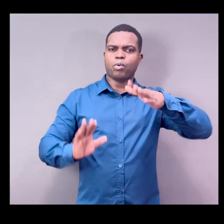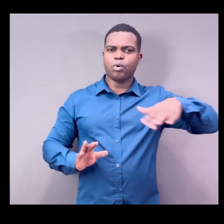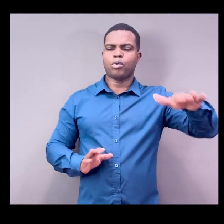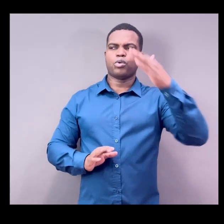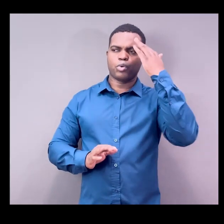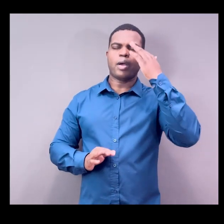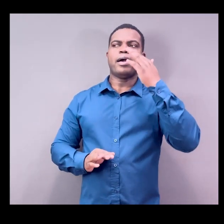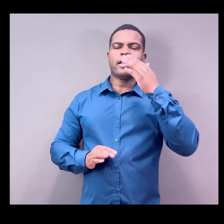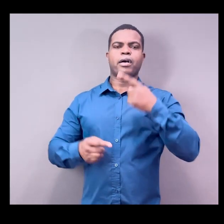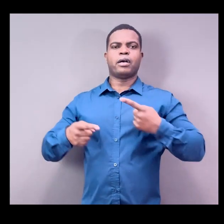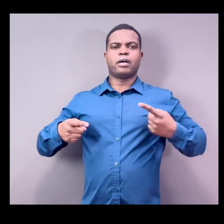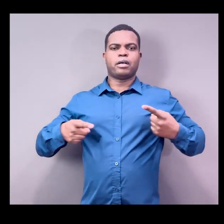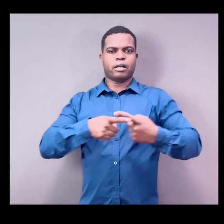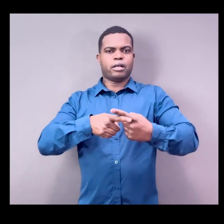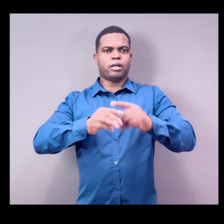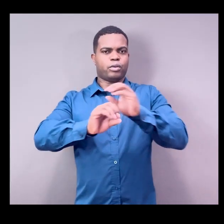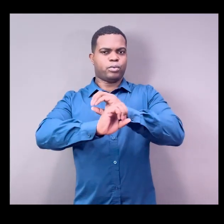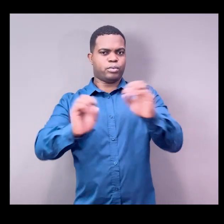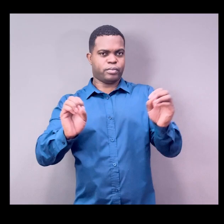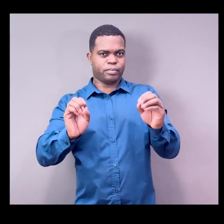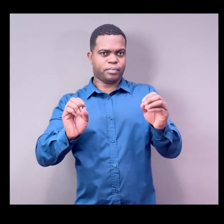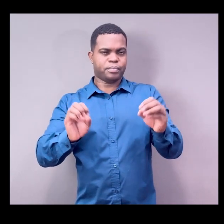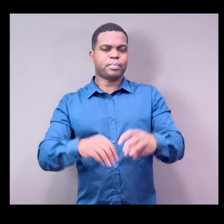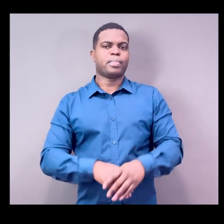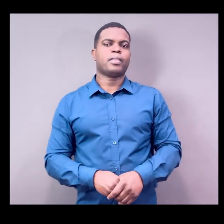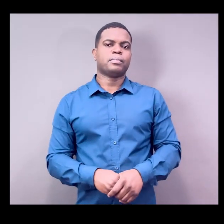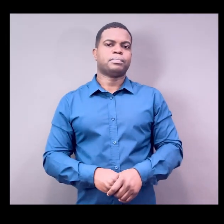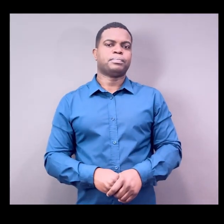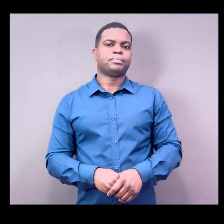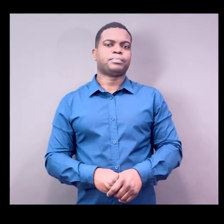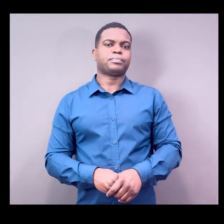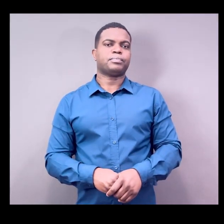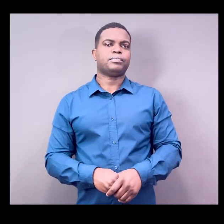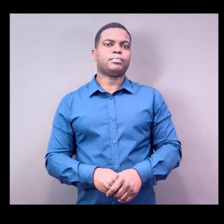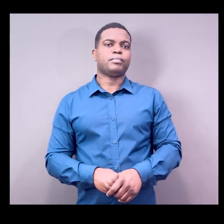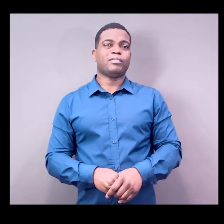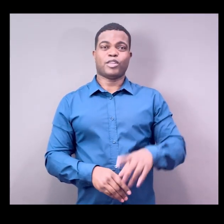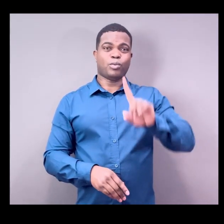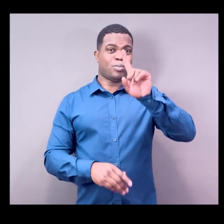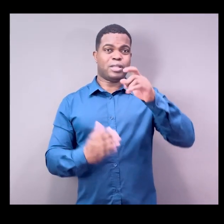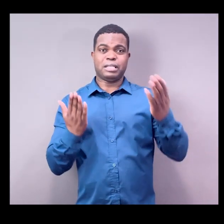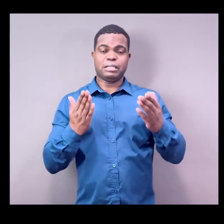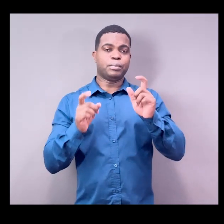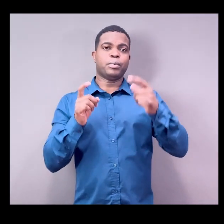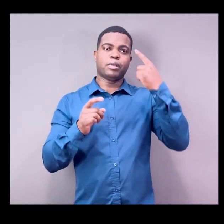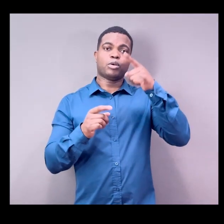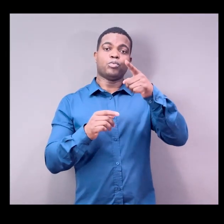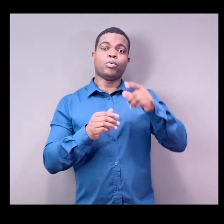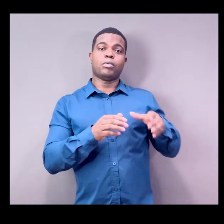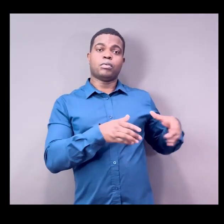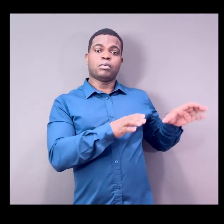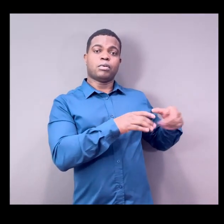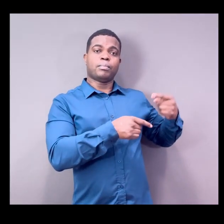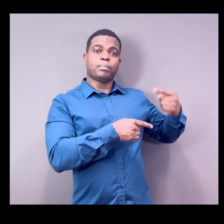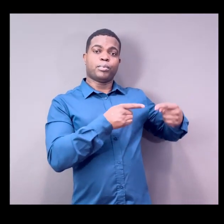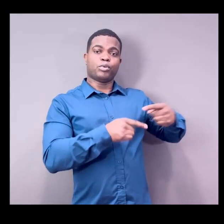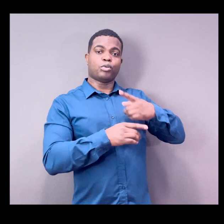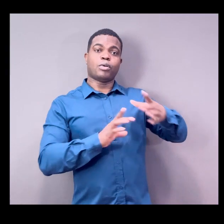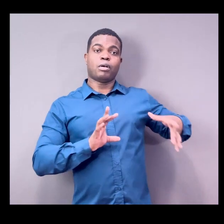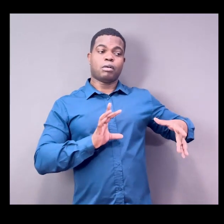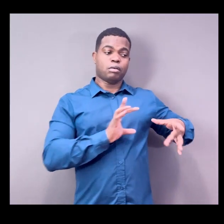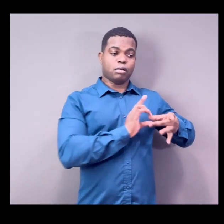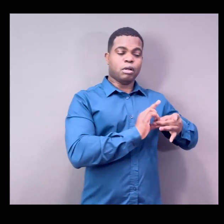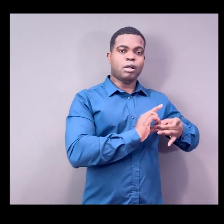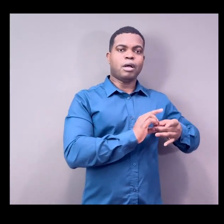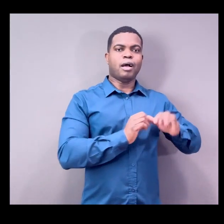encourage stakeholders to disclose any potential conflicts of interest. We know that when you belong to a political party, it could affect